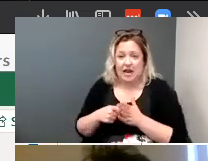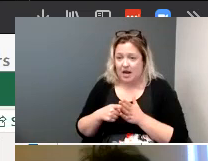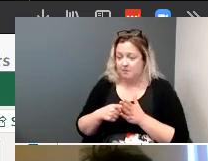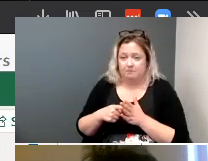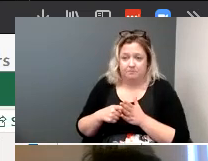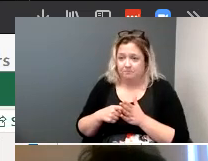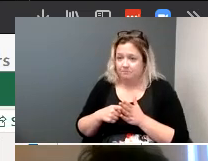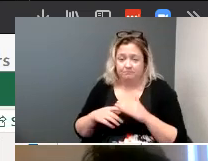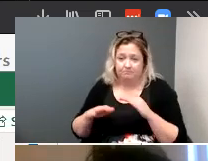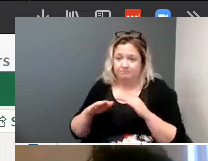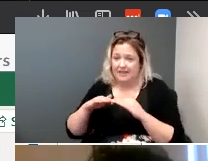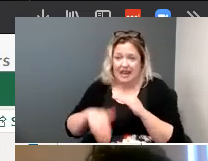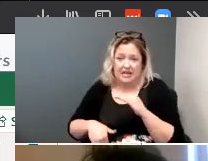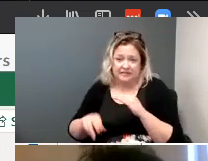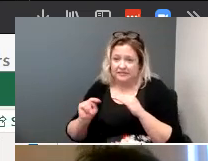lower